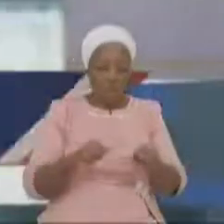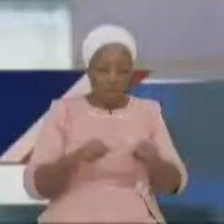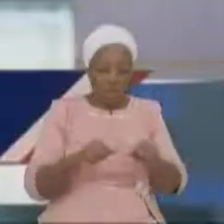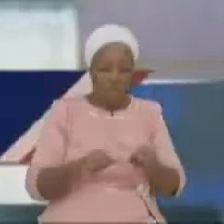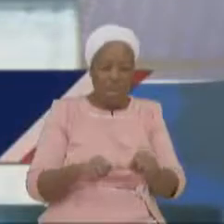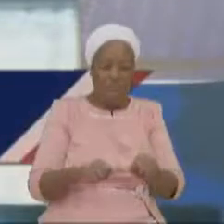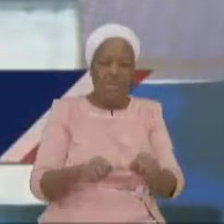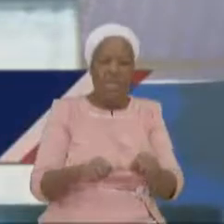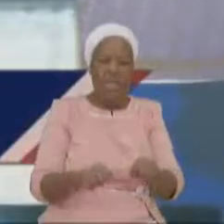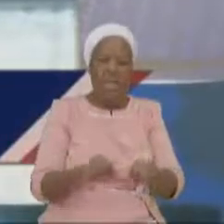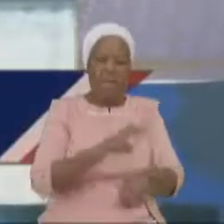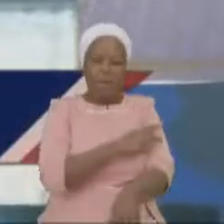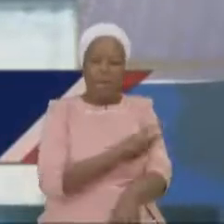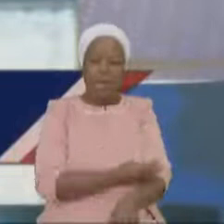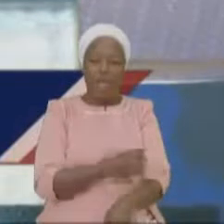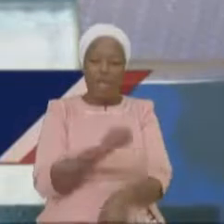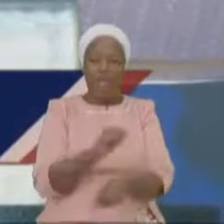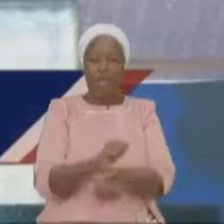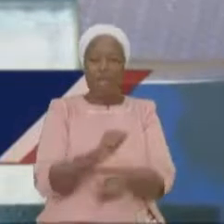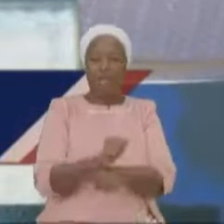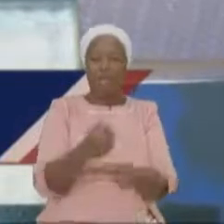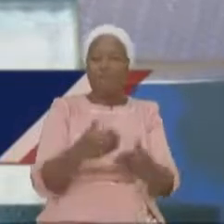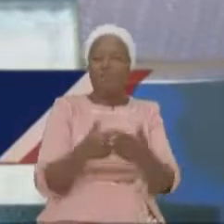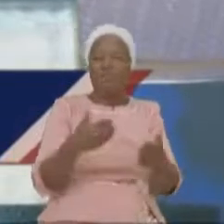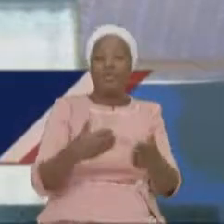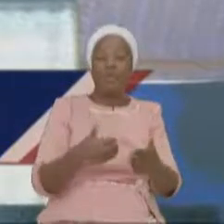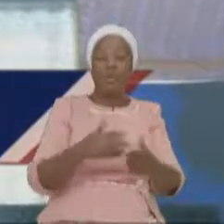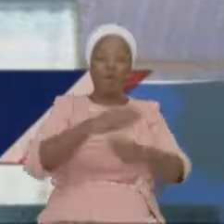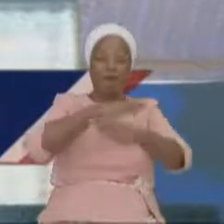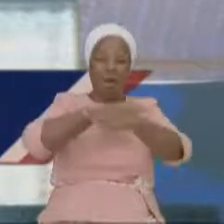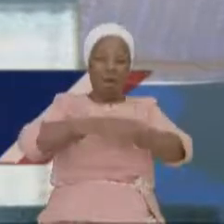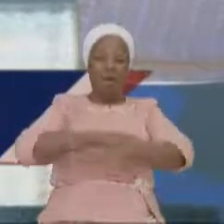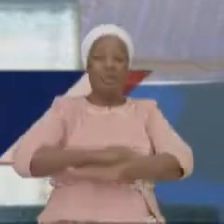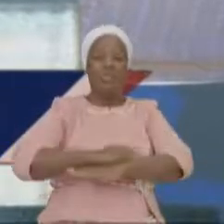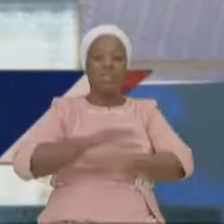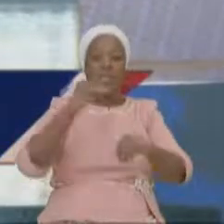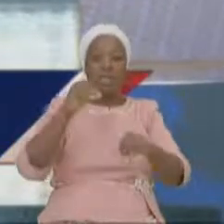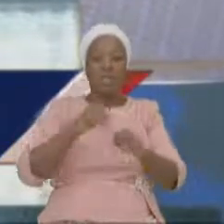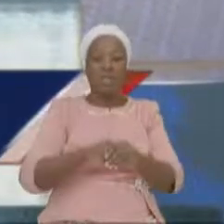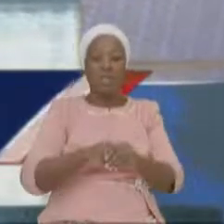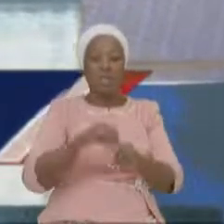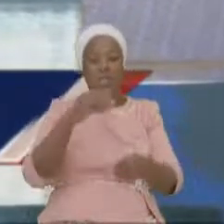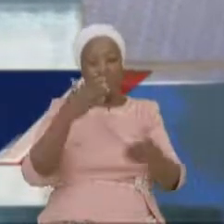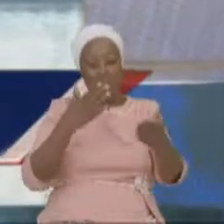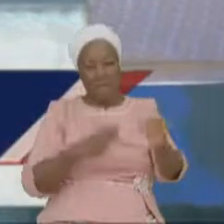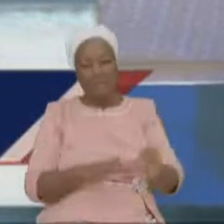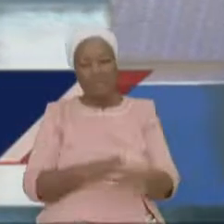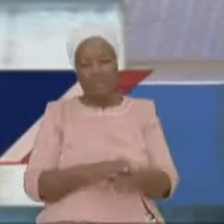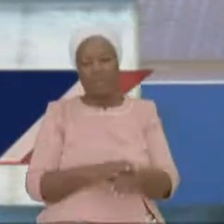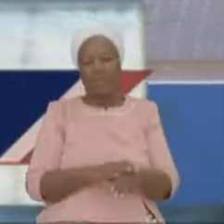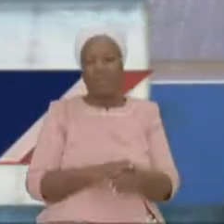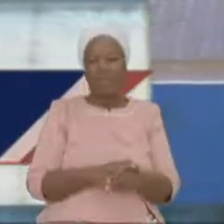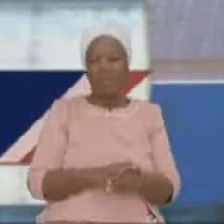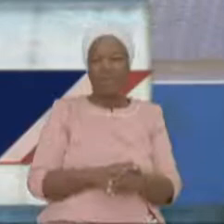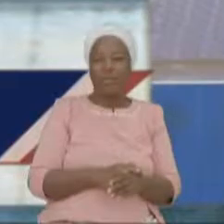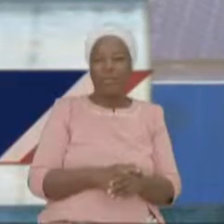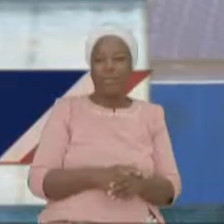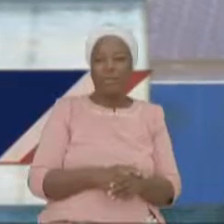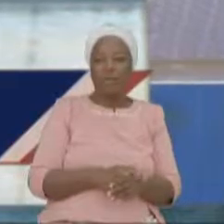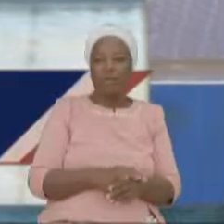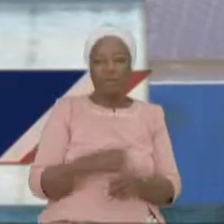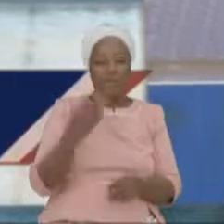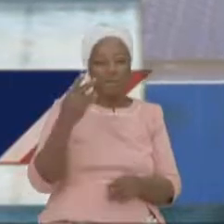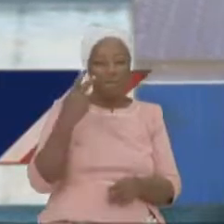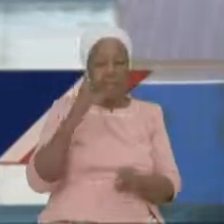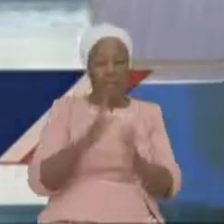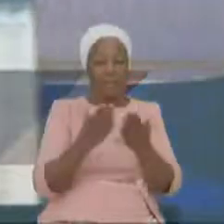consistent mighty works before resting in death. Look at